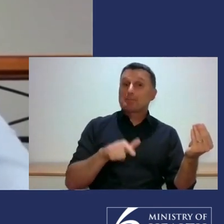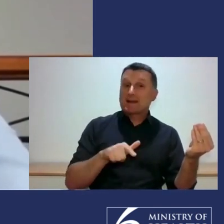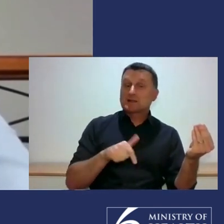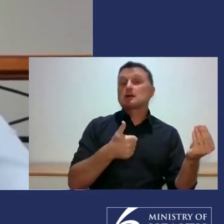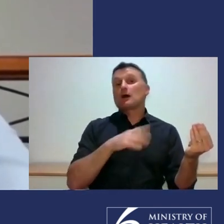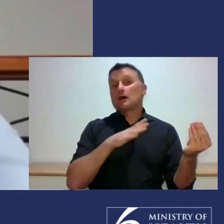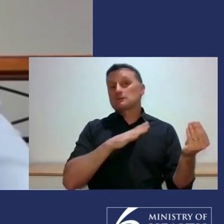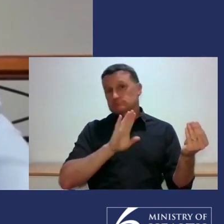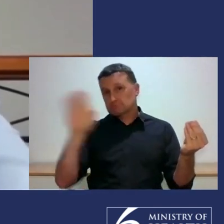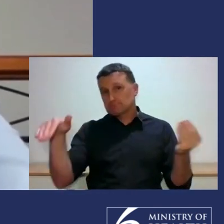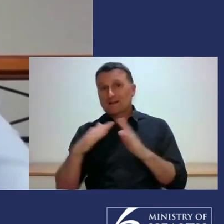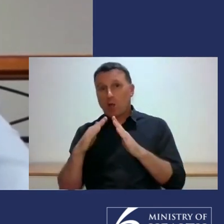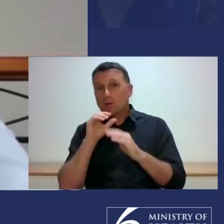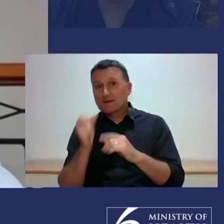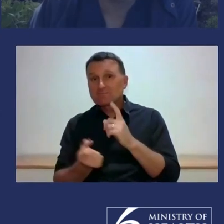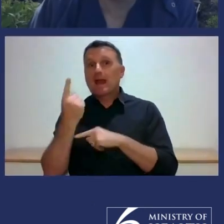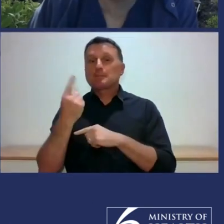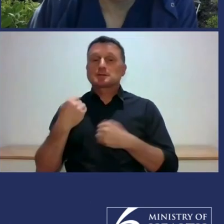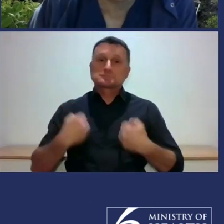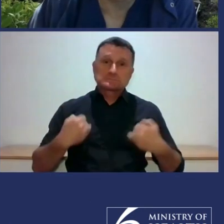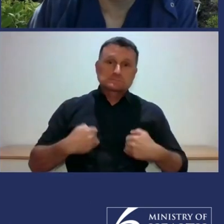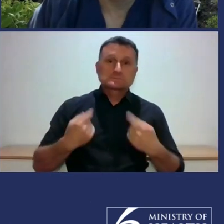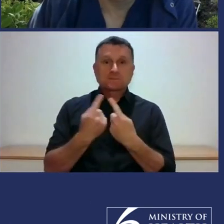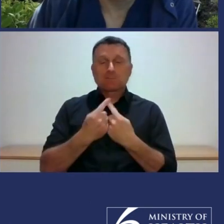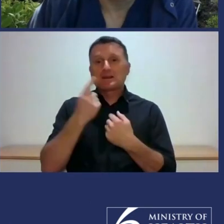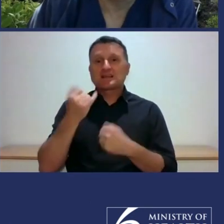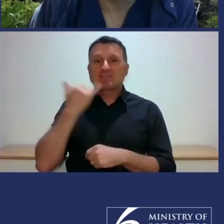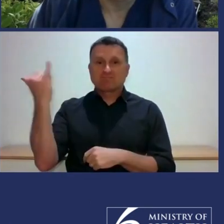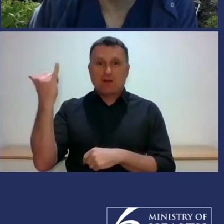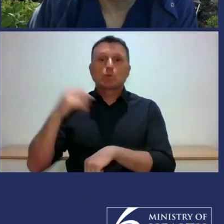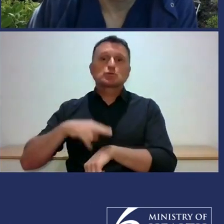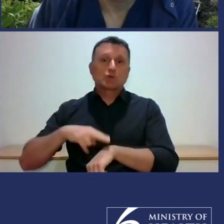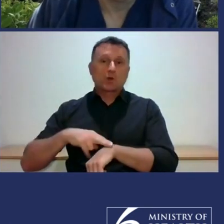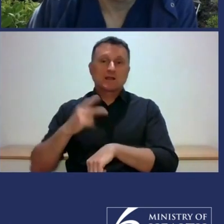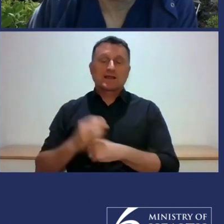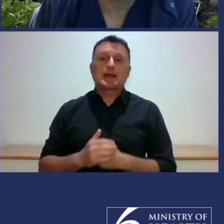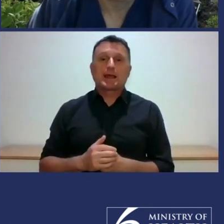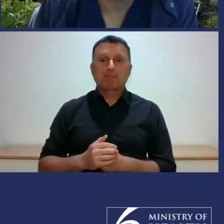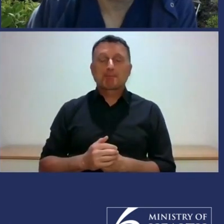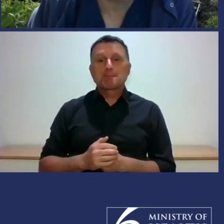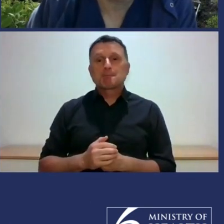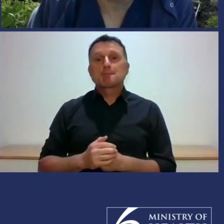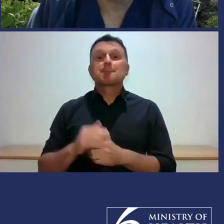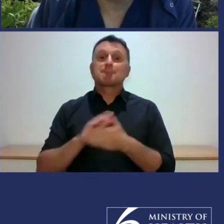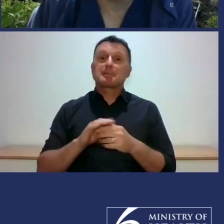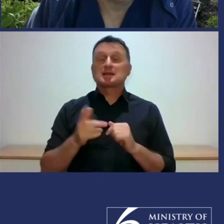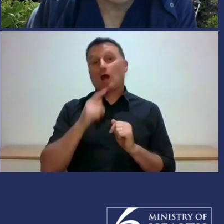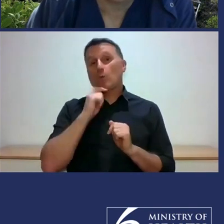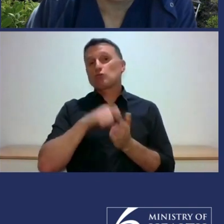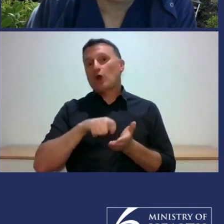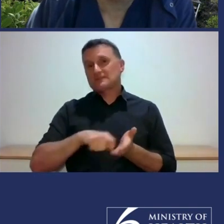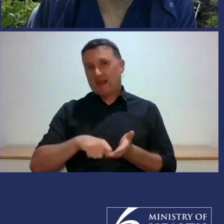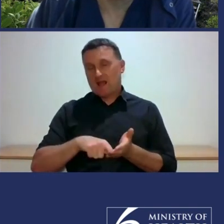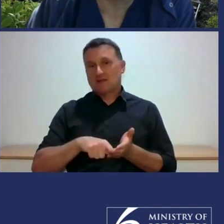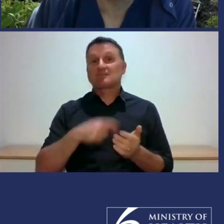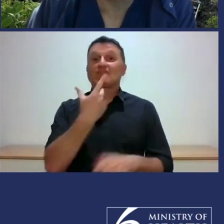but maybe the massage would be good. So, yes, book in vaccine appointment and massage from partner. Thank you